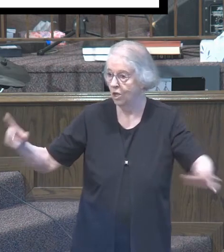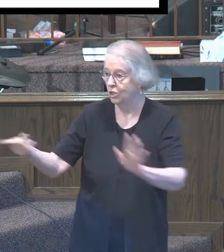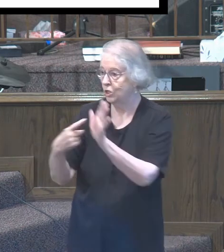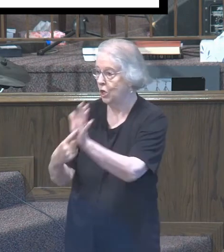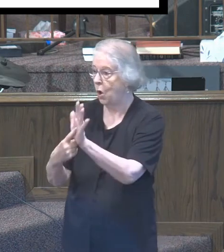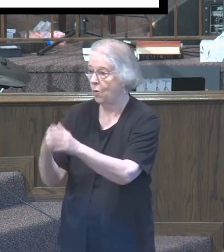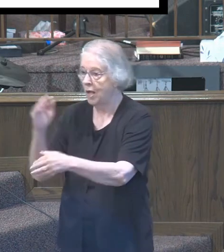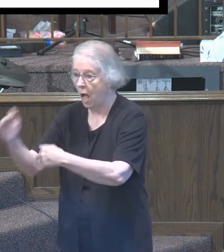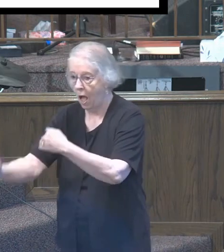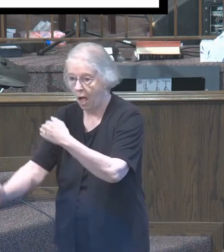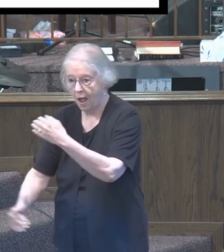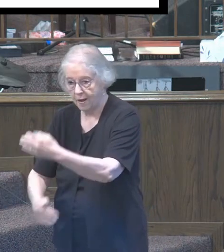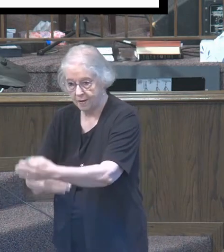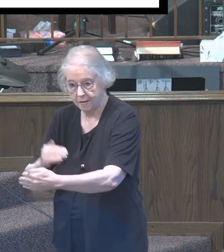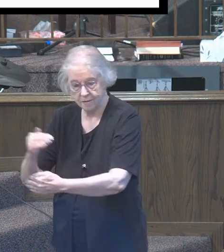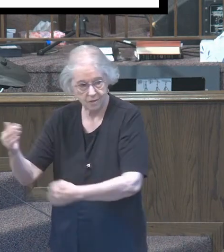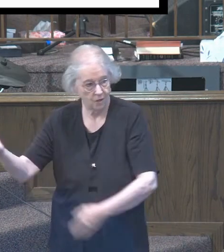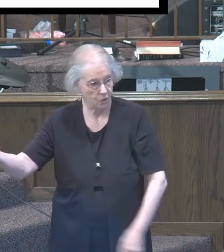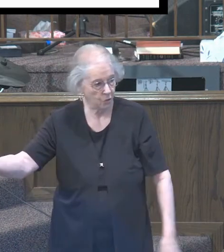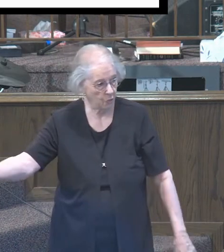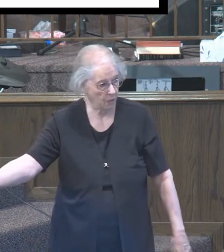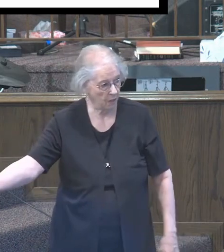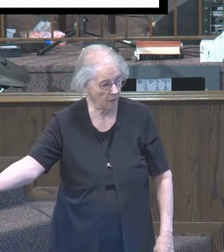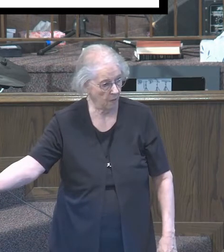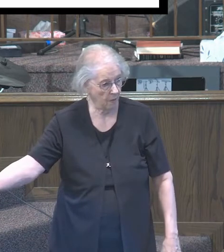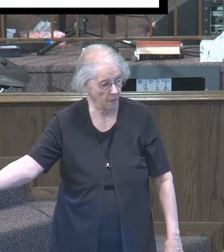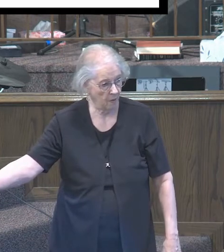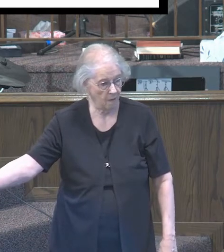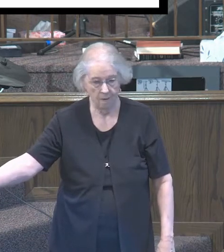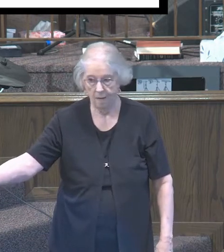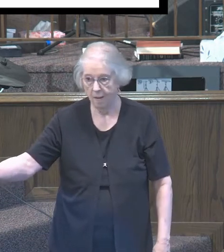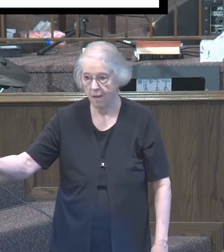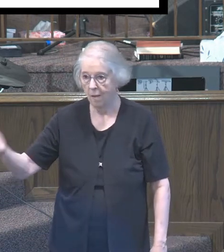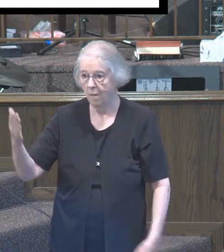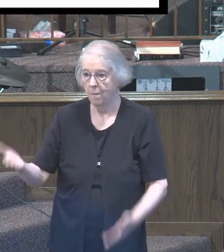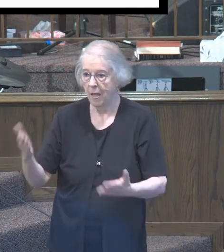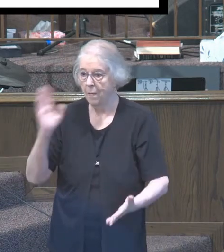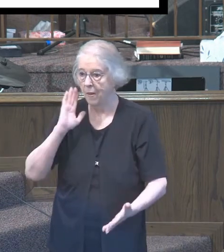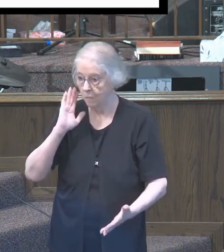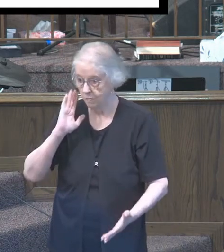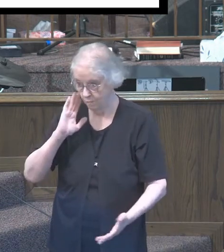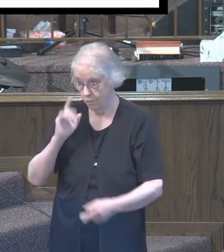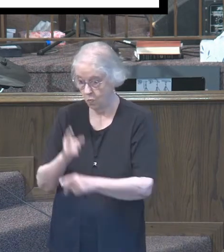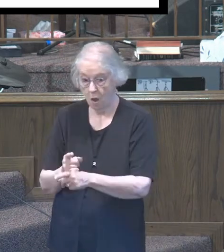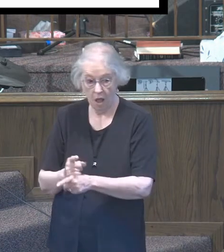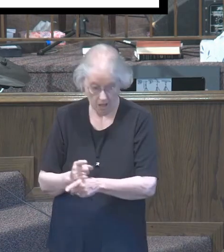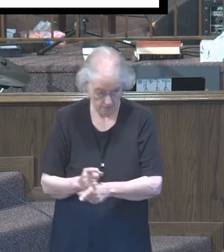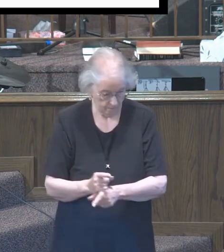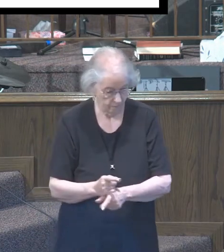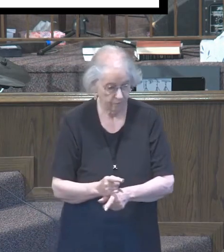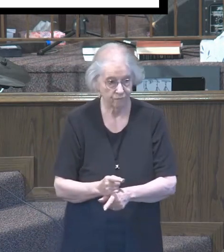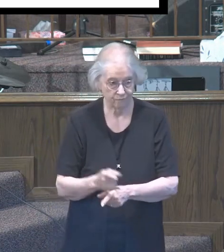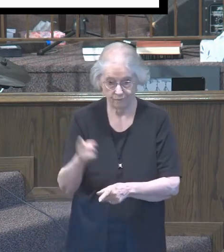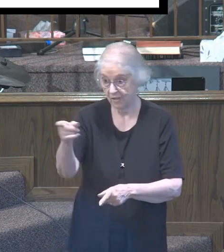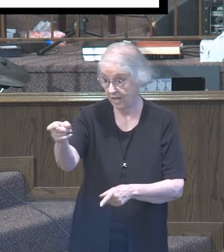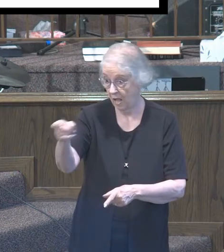of prayer, for then you are working out of your true selves, your God-created selves. This is what God